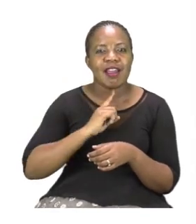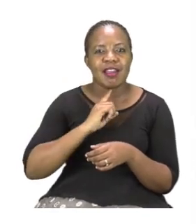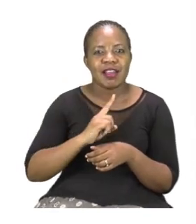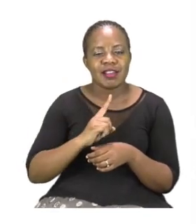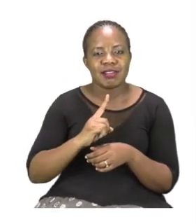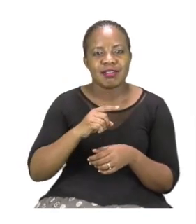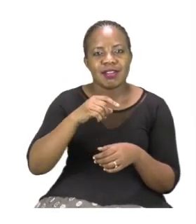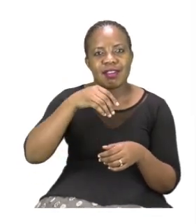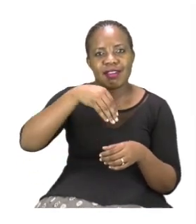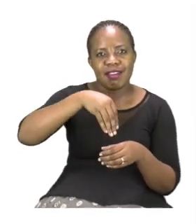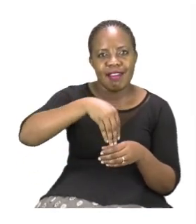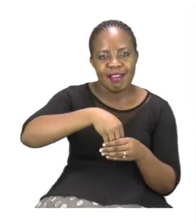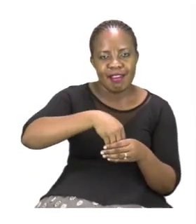in.